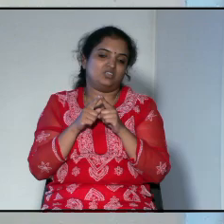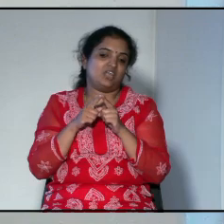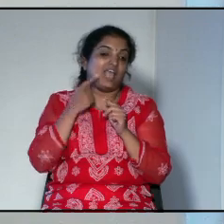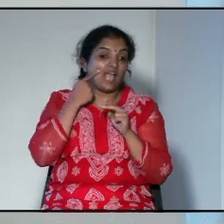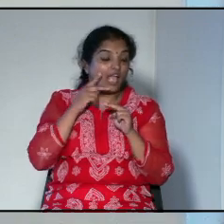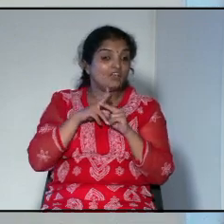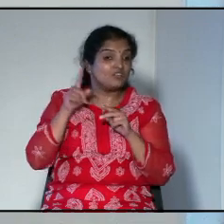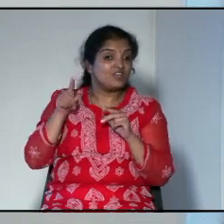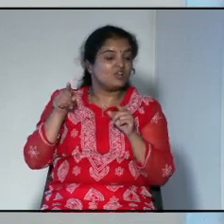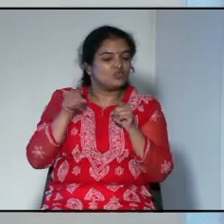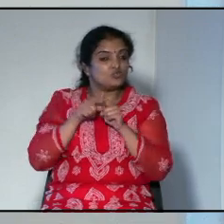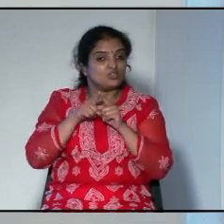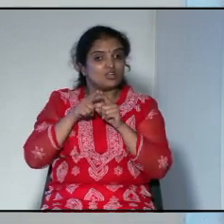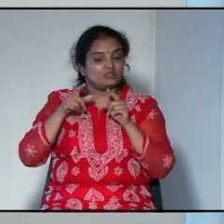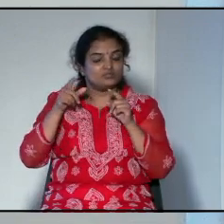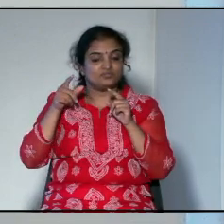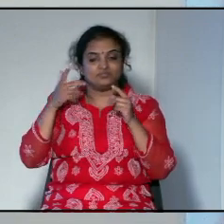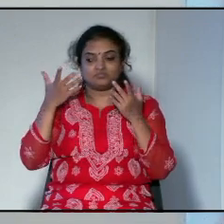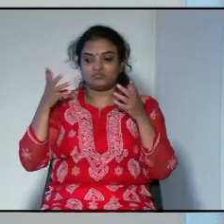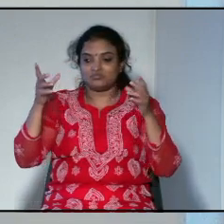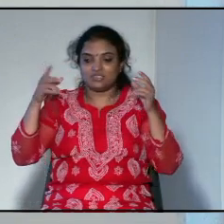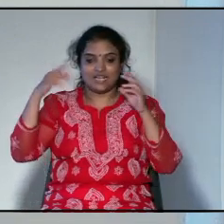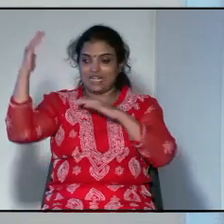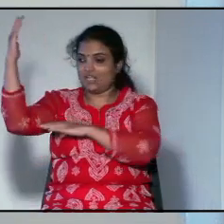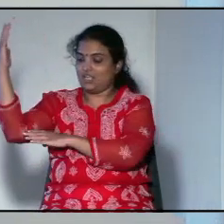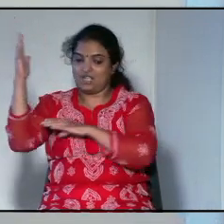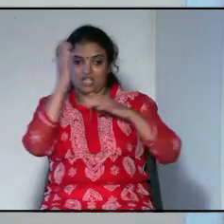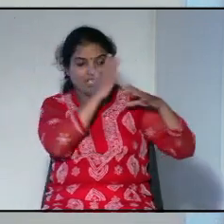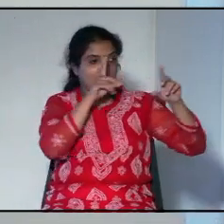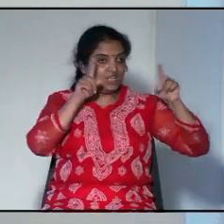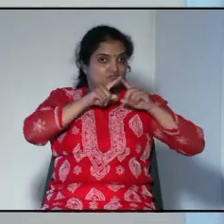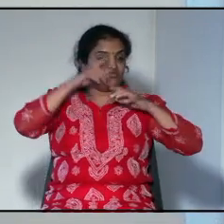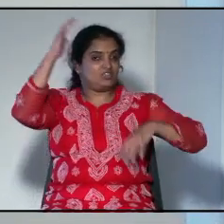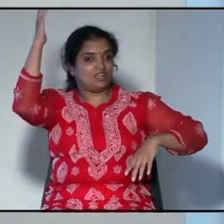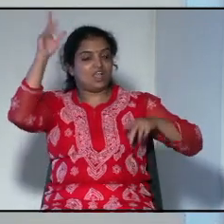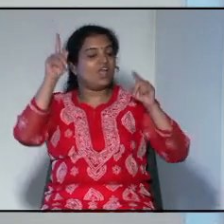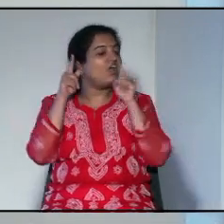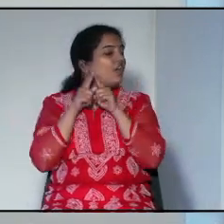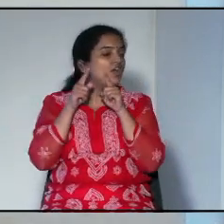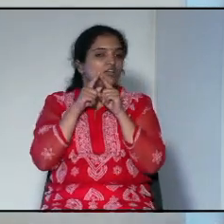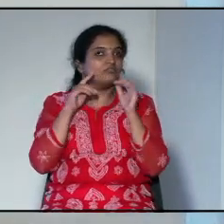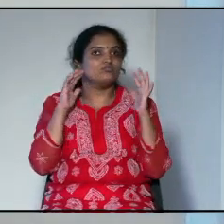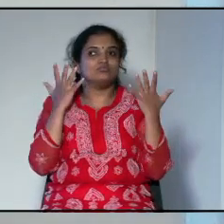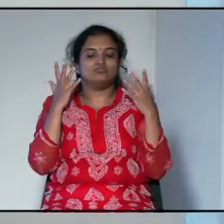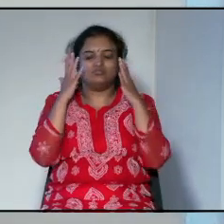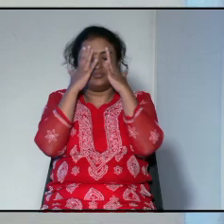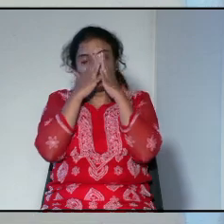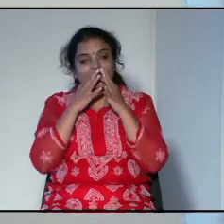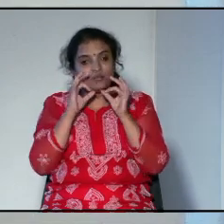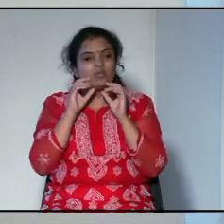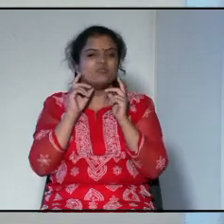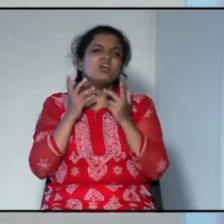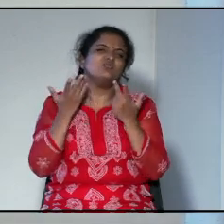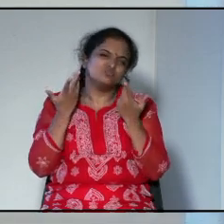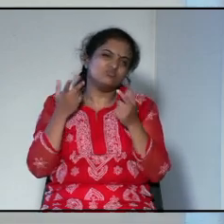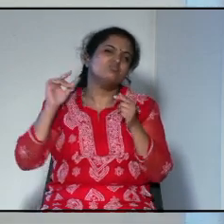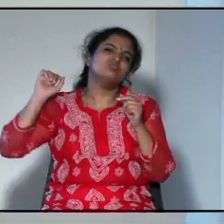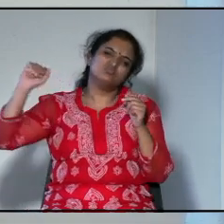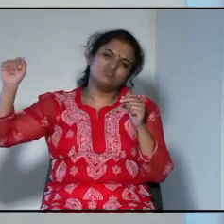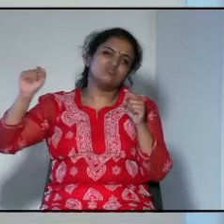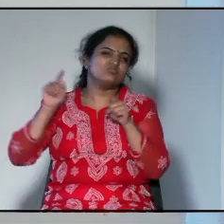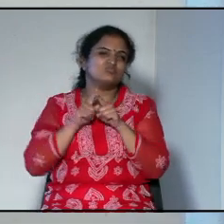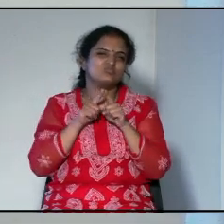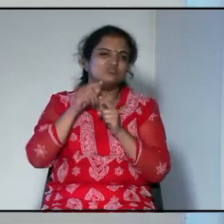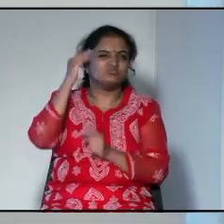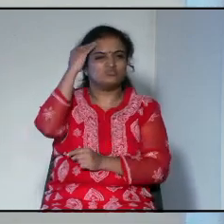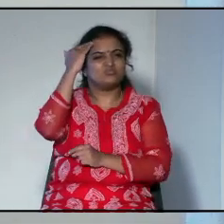had these 2 huge sculptures at some site, around there. But I think she had a sense